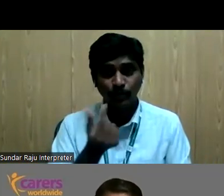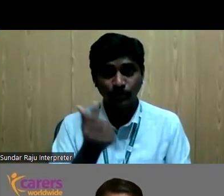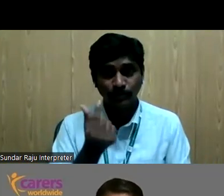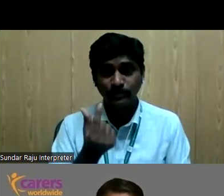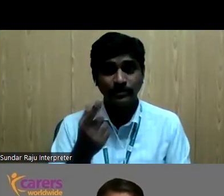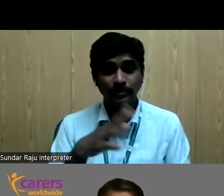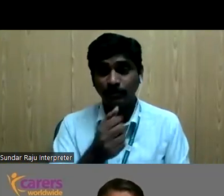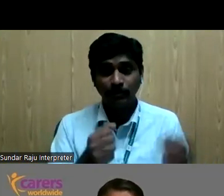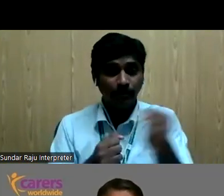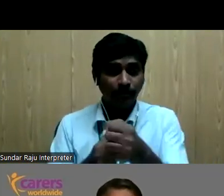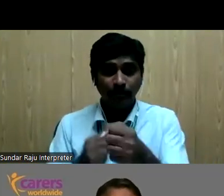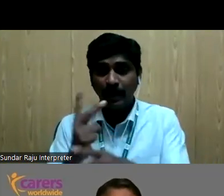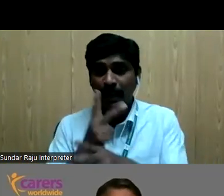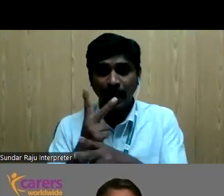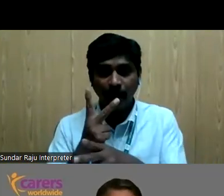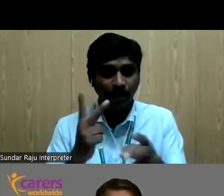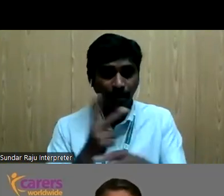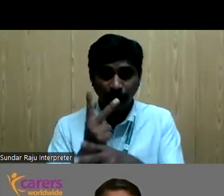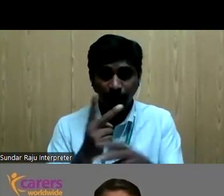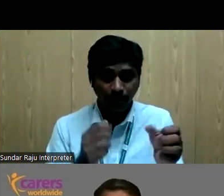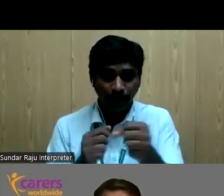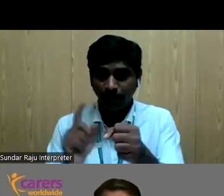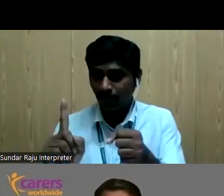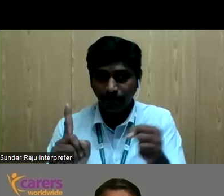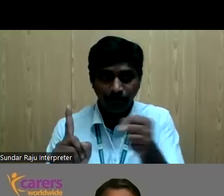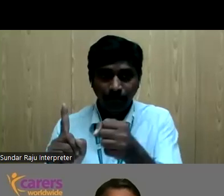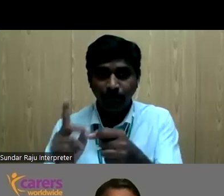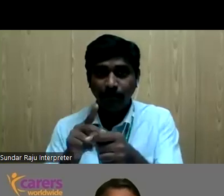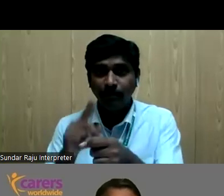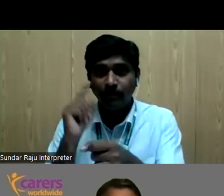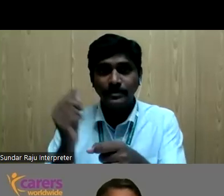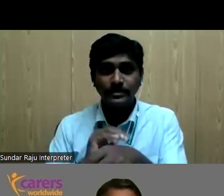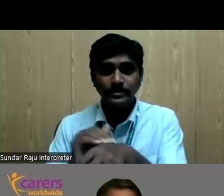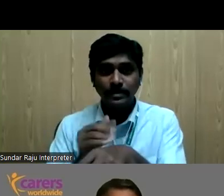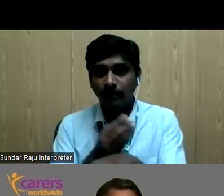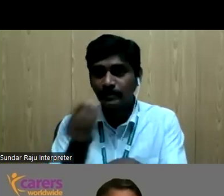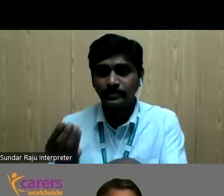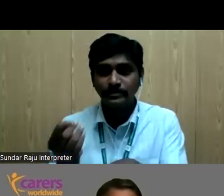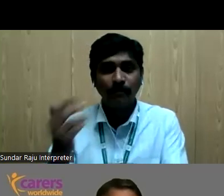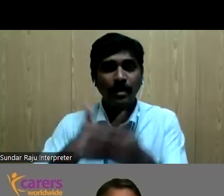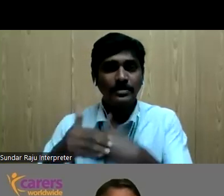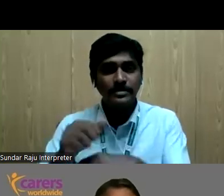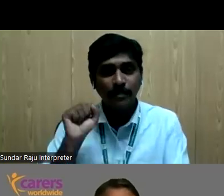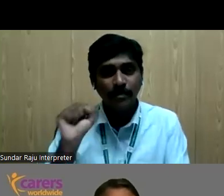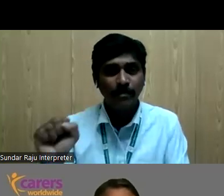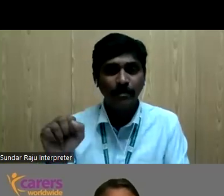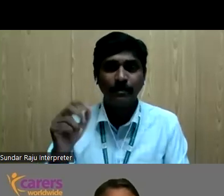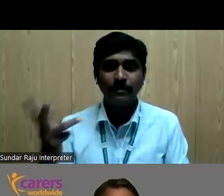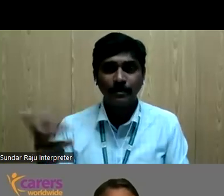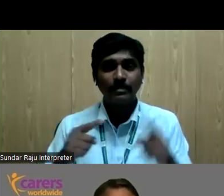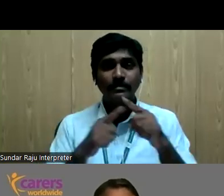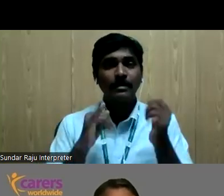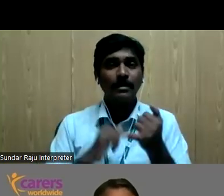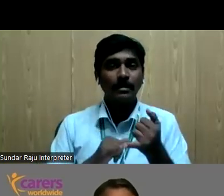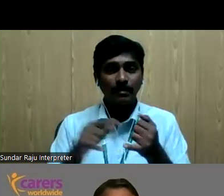caregivers and the organization which are providing the services for the disability people, population of our state of Telangana.